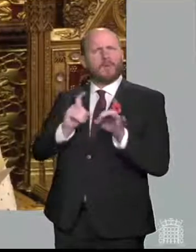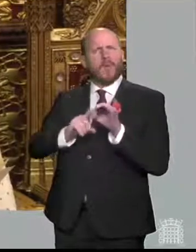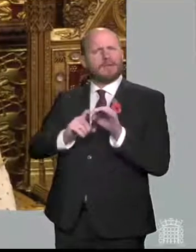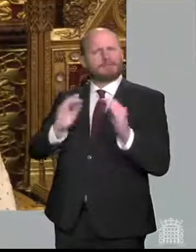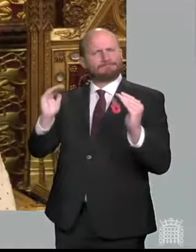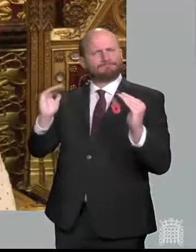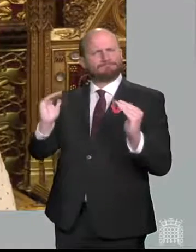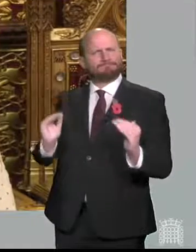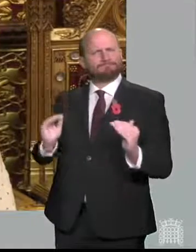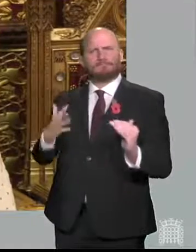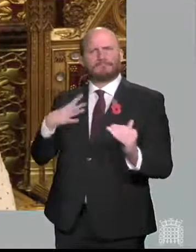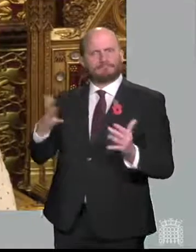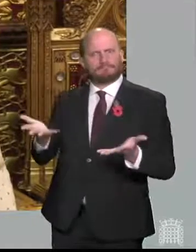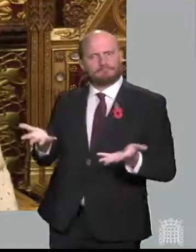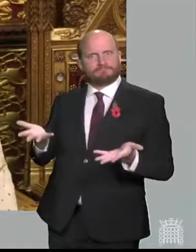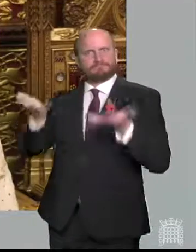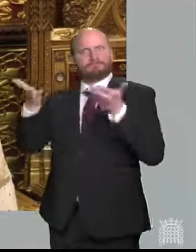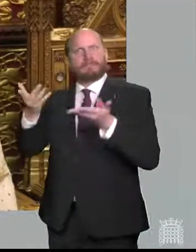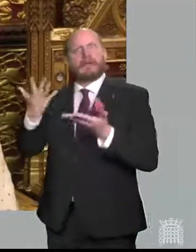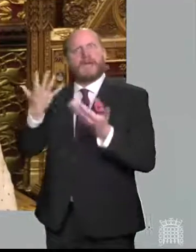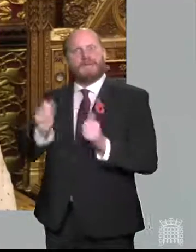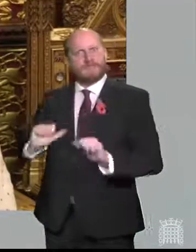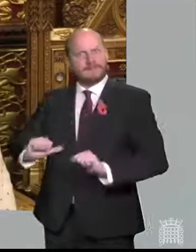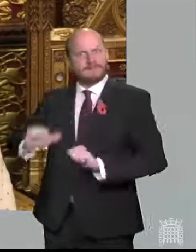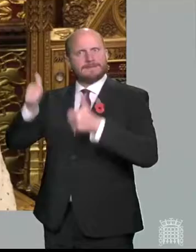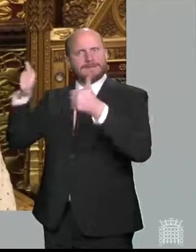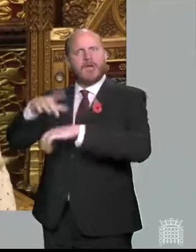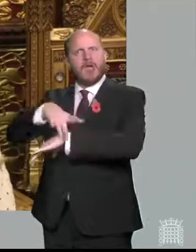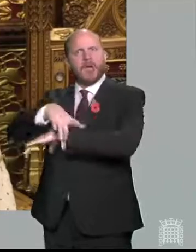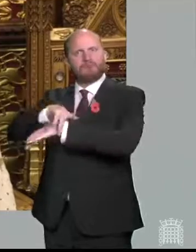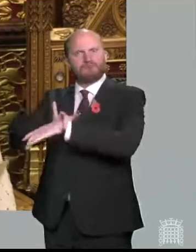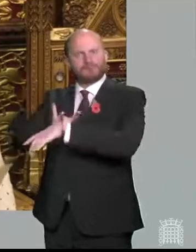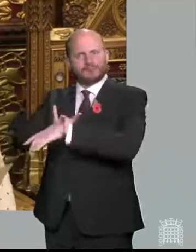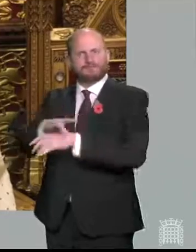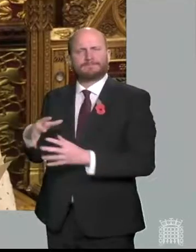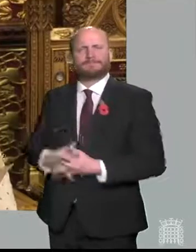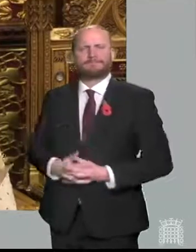and increase the number undertaking high quality apprenticeships.